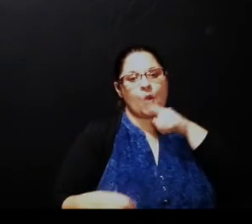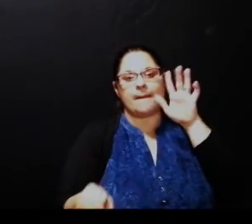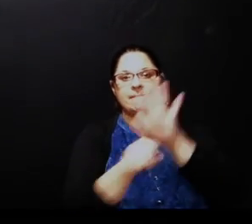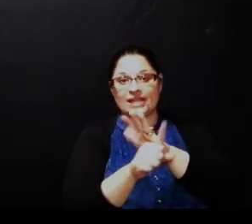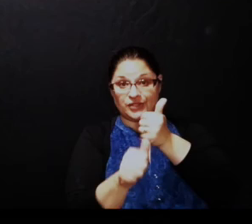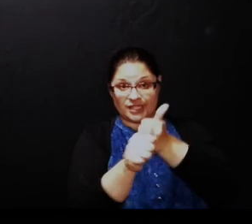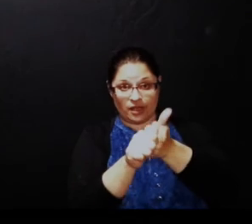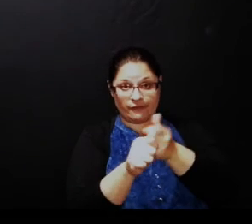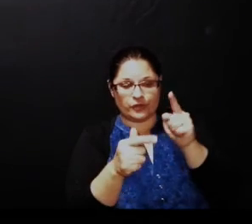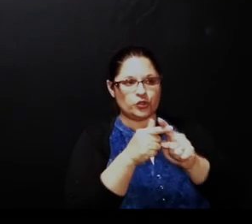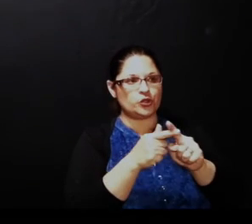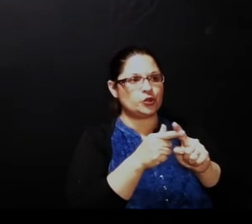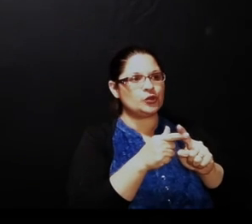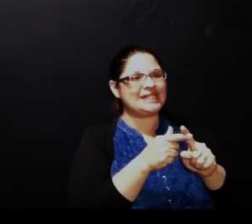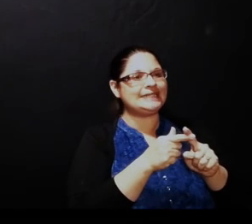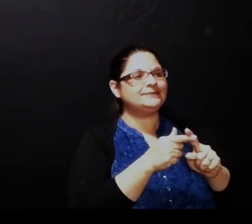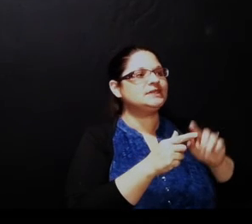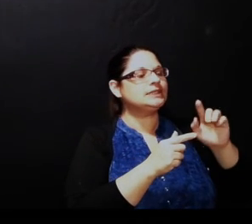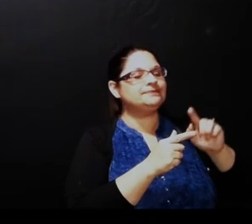week?